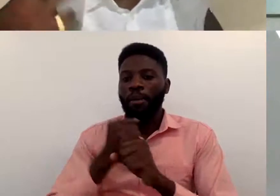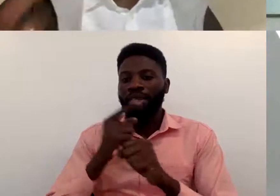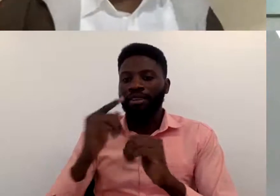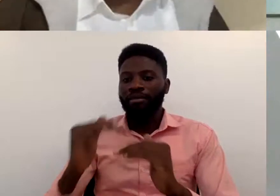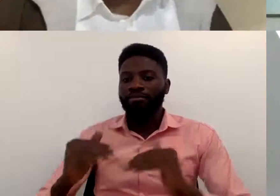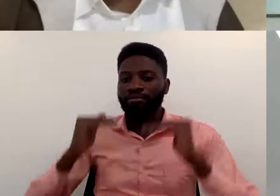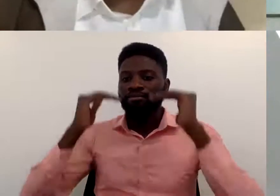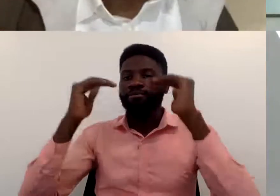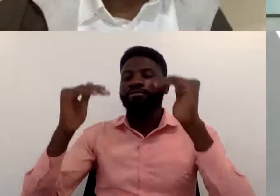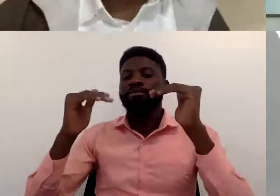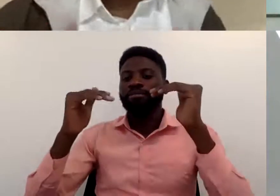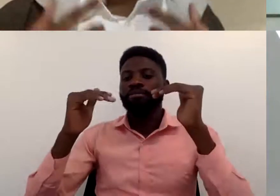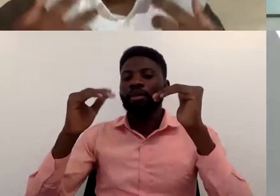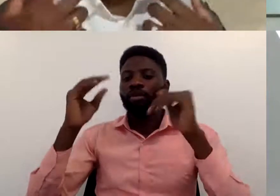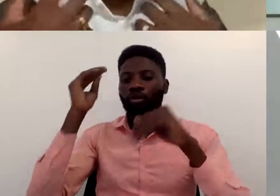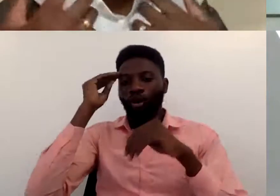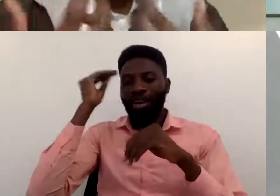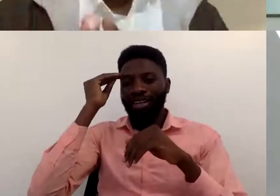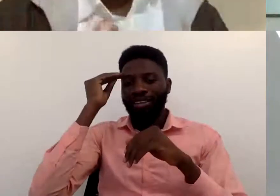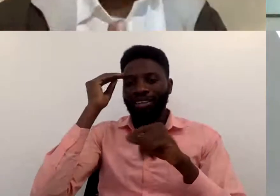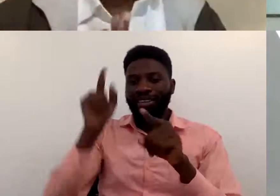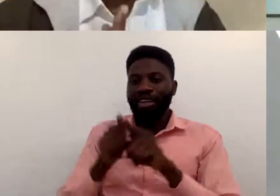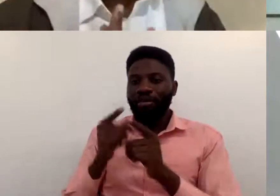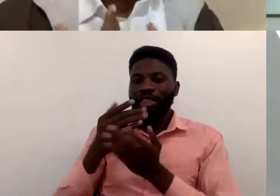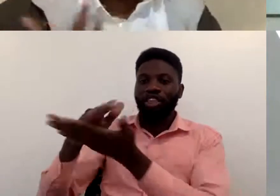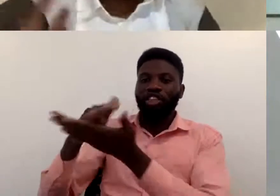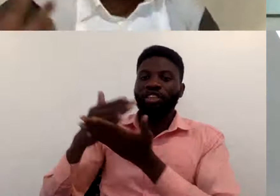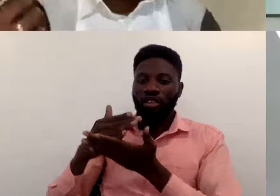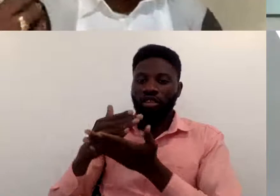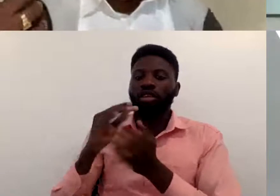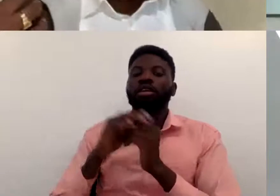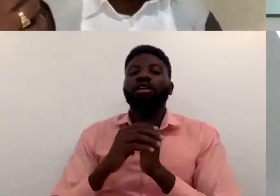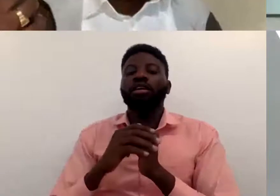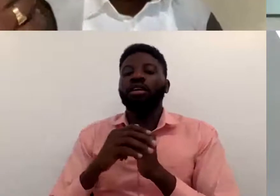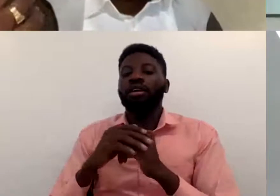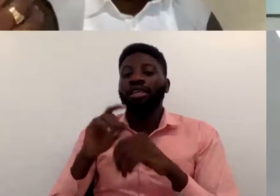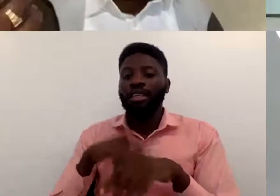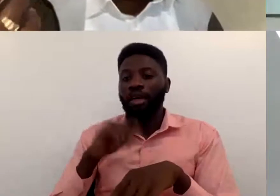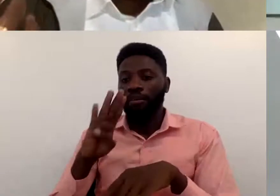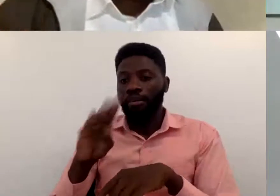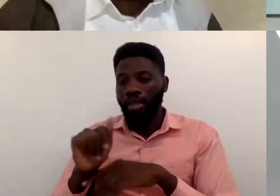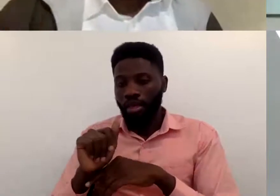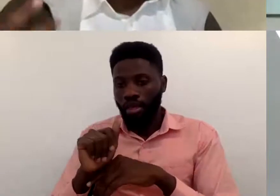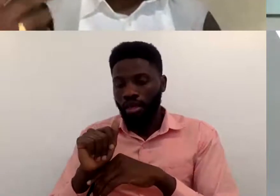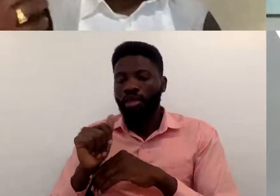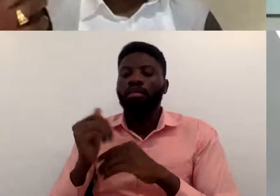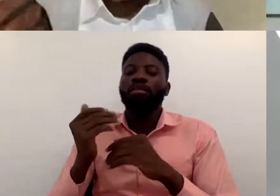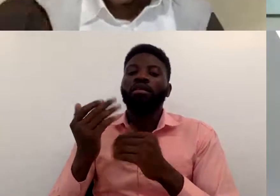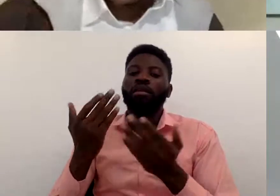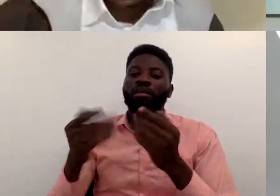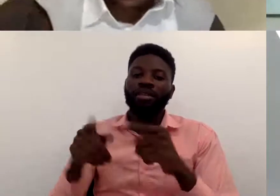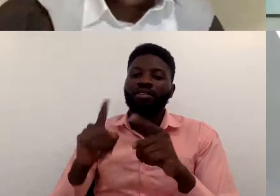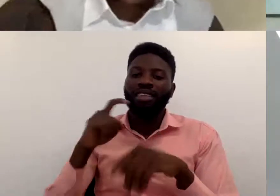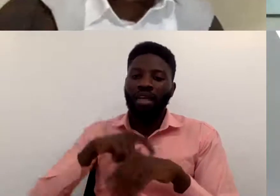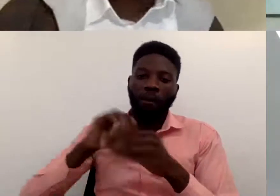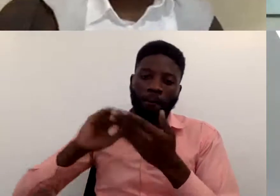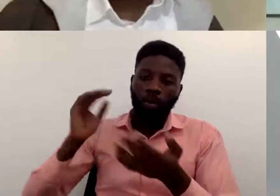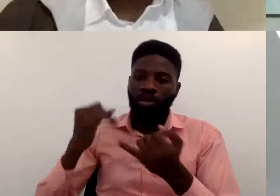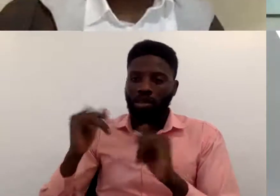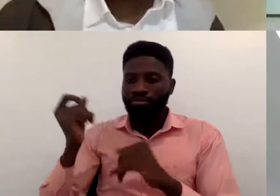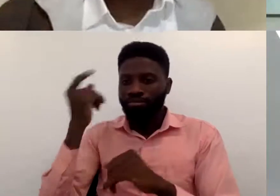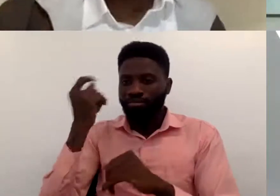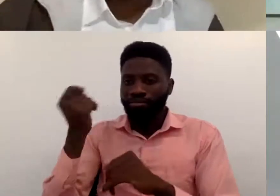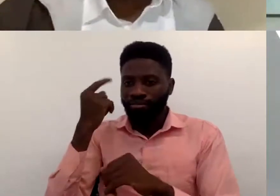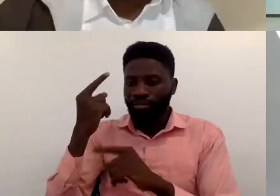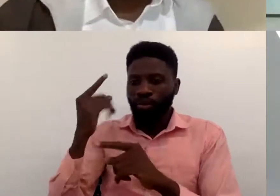of contributing knowledge. So you, in the undergrad, really, you spend more time in understanding the existing